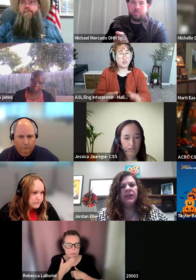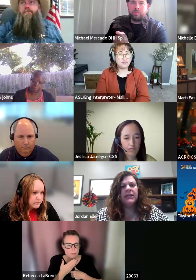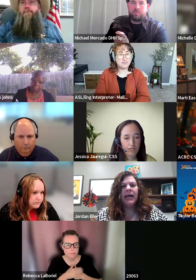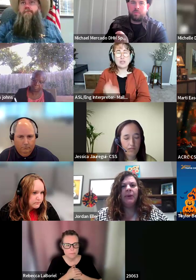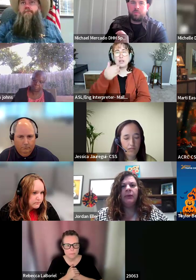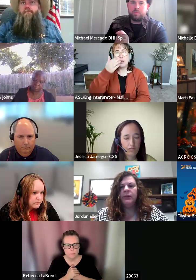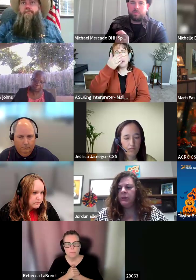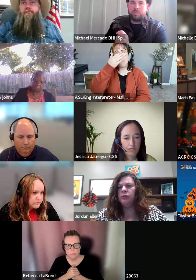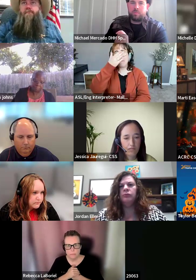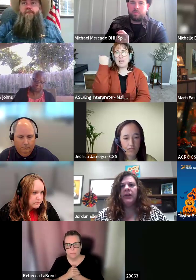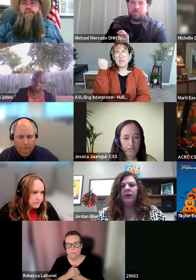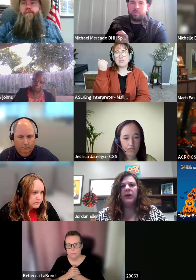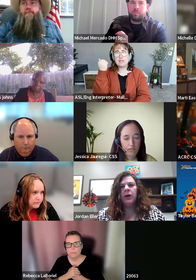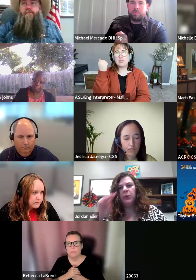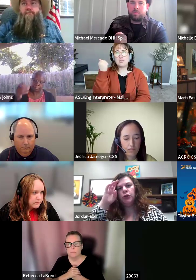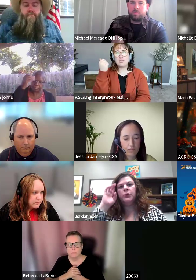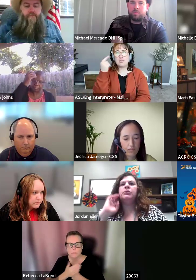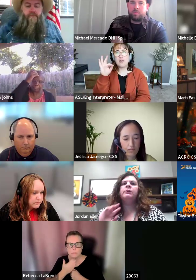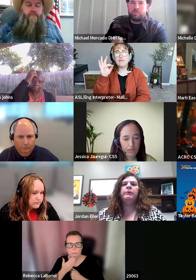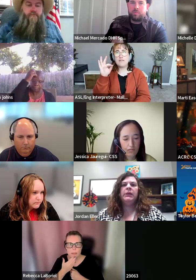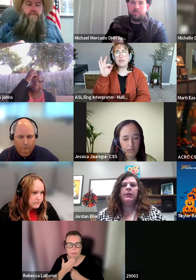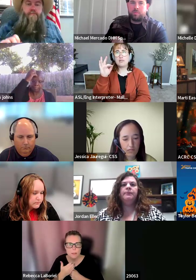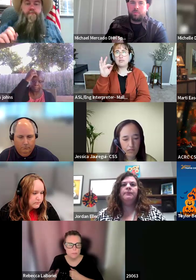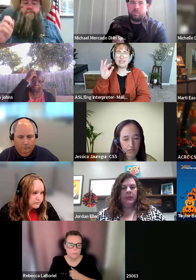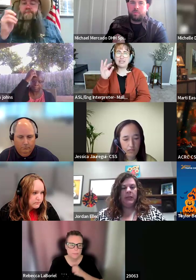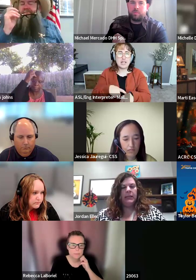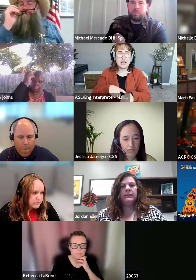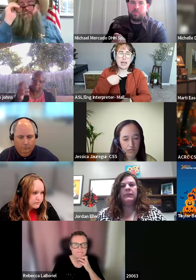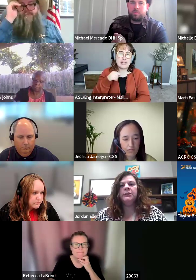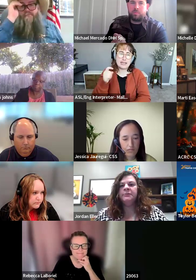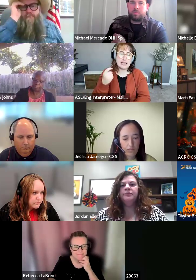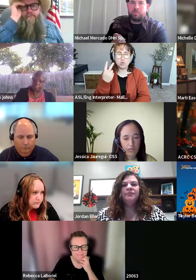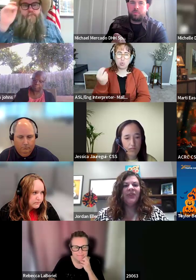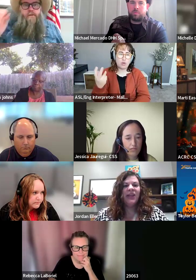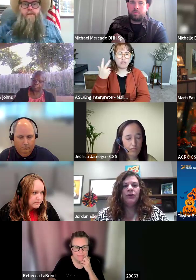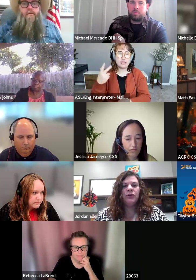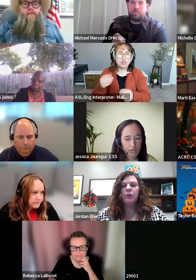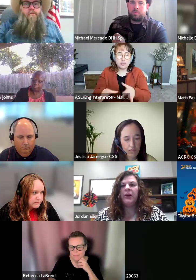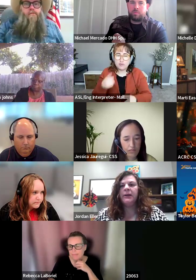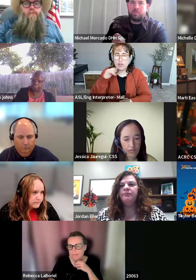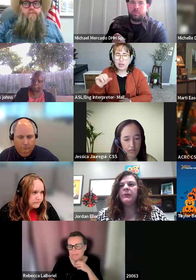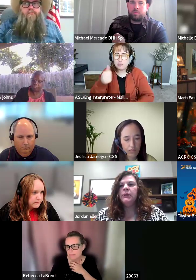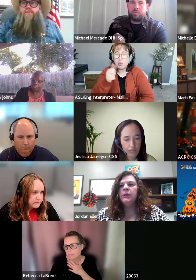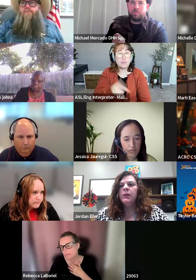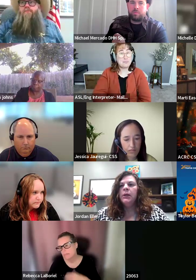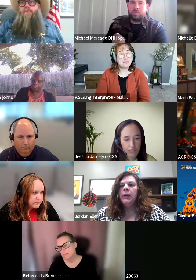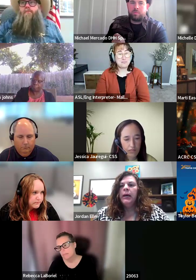due to the length of the time, I would assume, yeah, it'll be a couple interpreters that we would Thank need. you. Yes. Thank you so much,